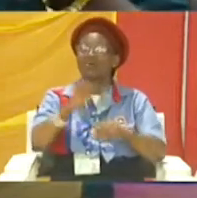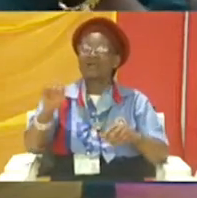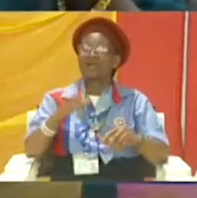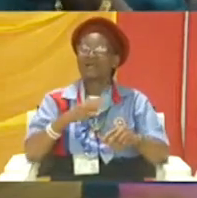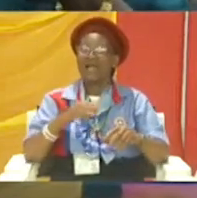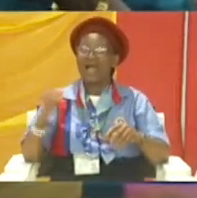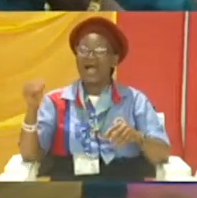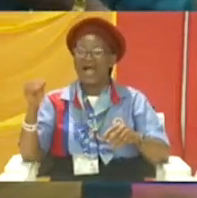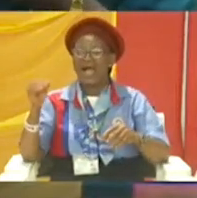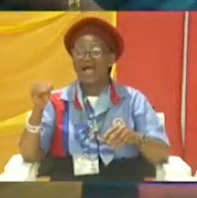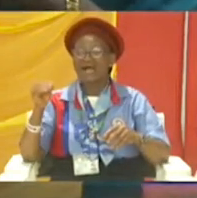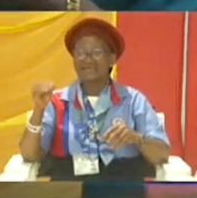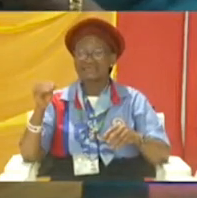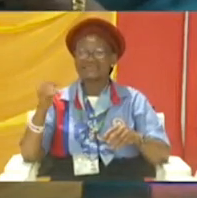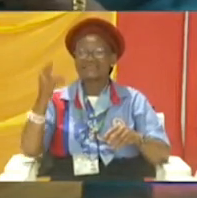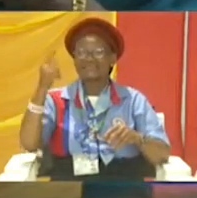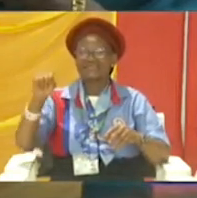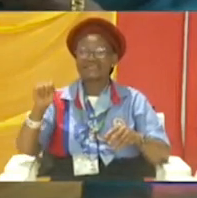life to Jesus.